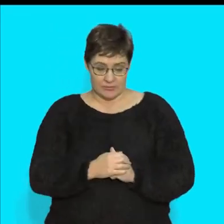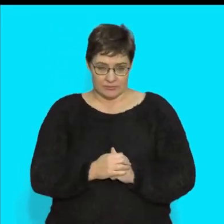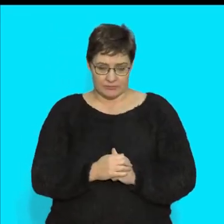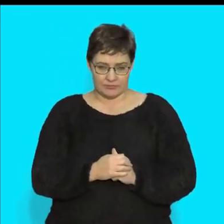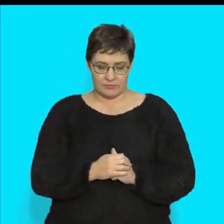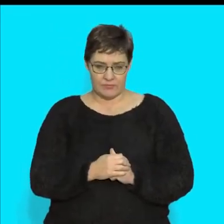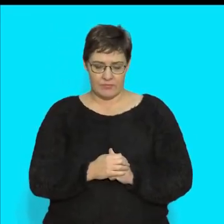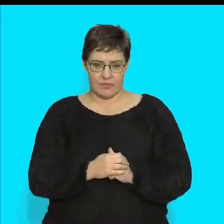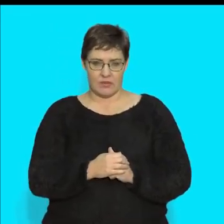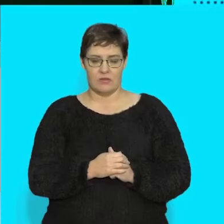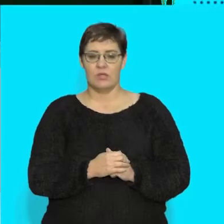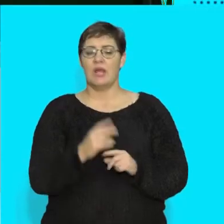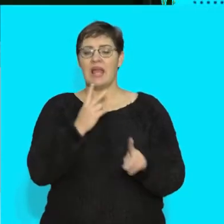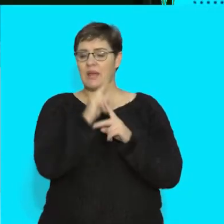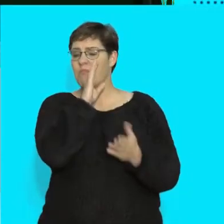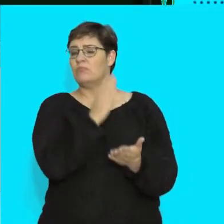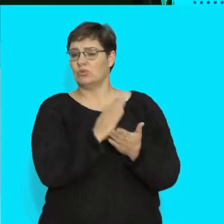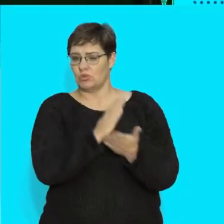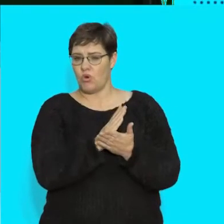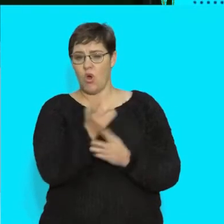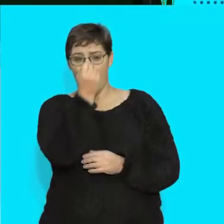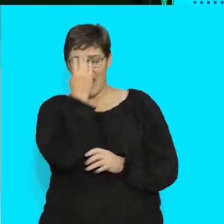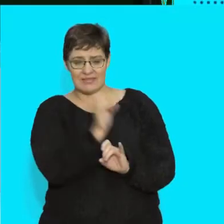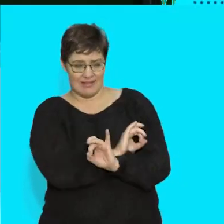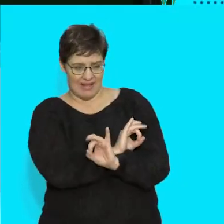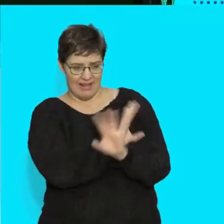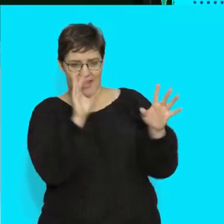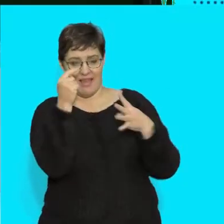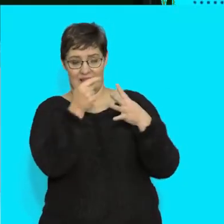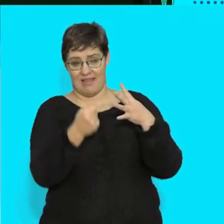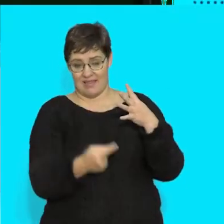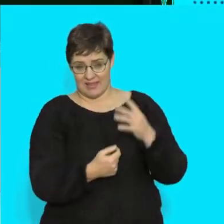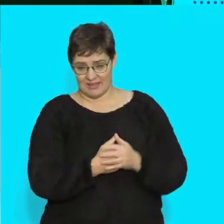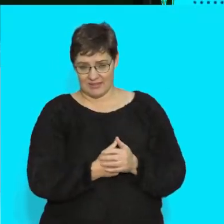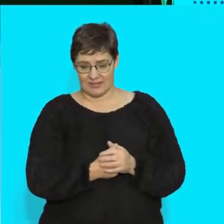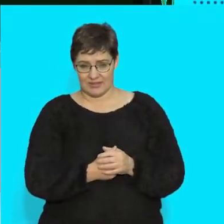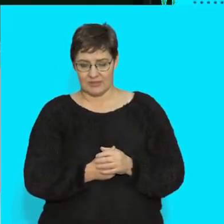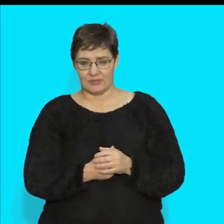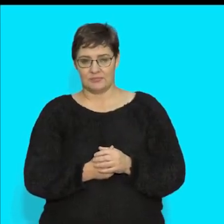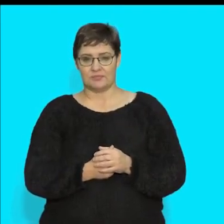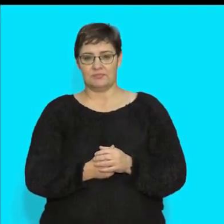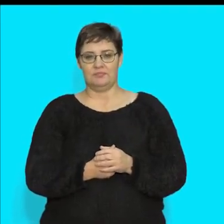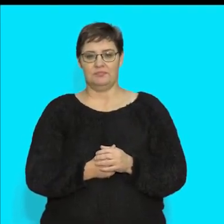So once again, make sure that you understand all your terms and your terminology.